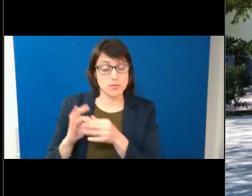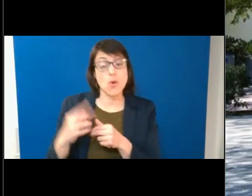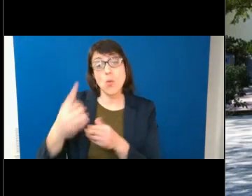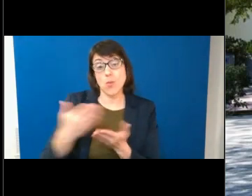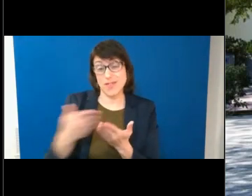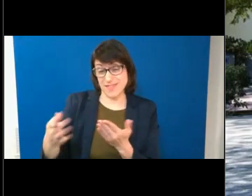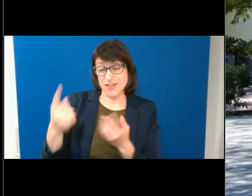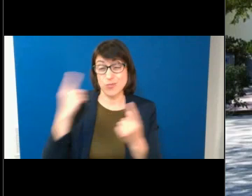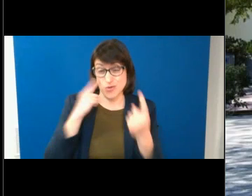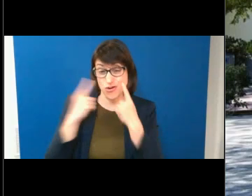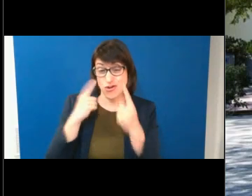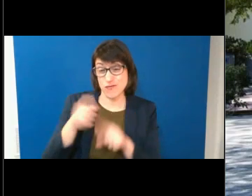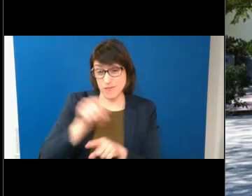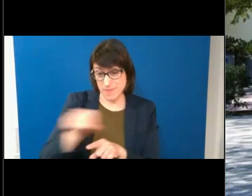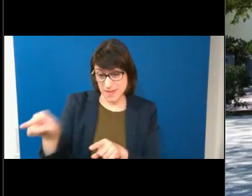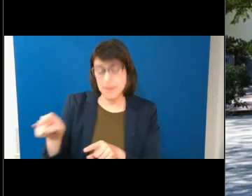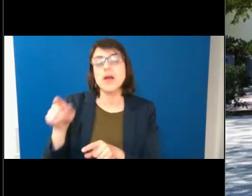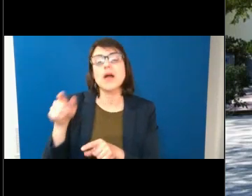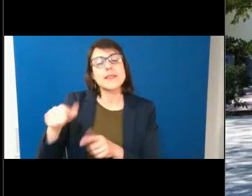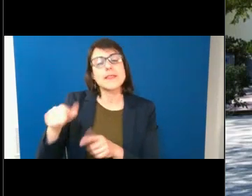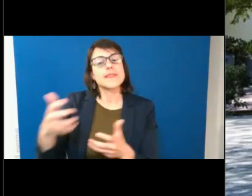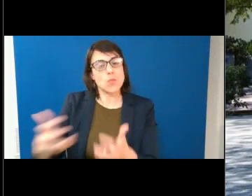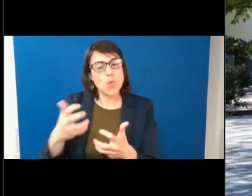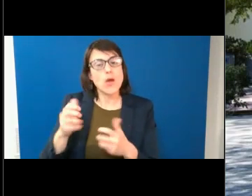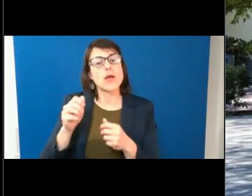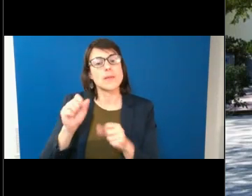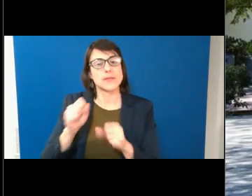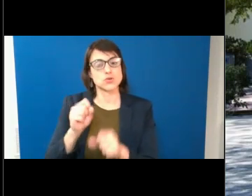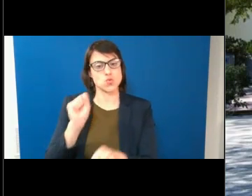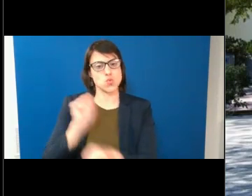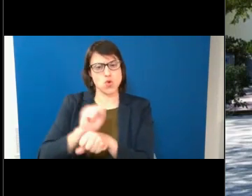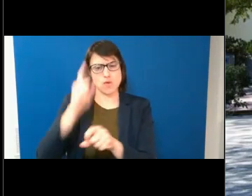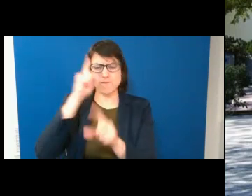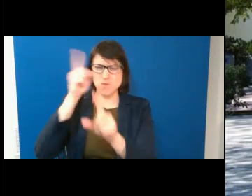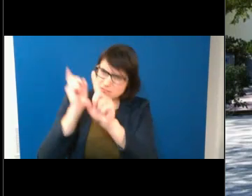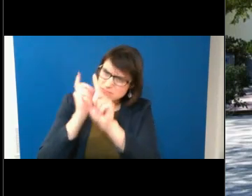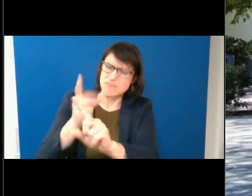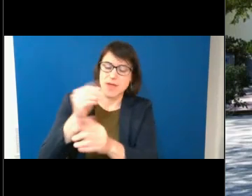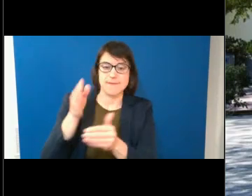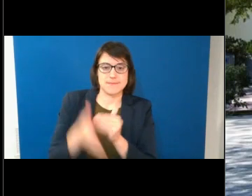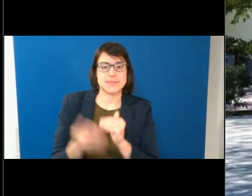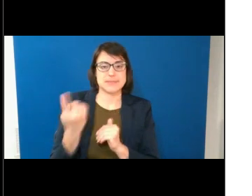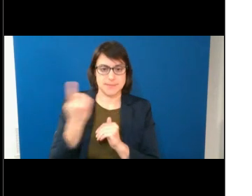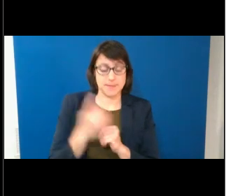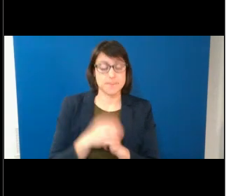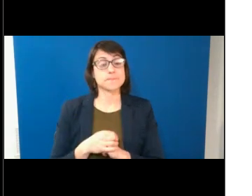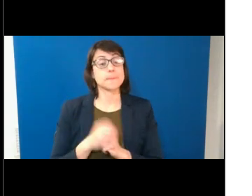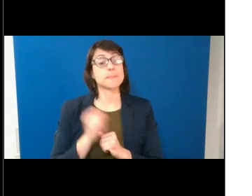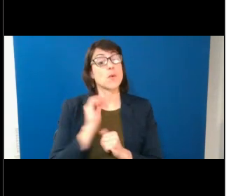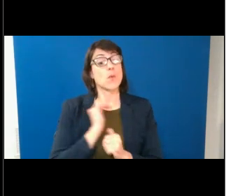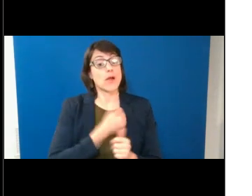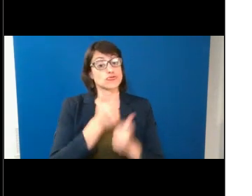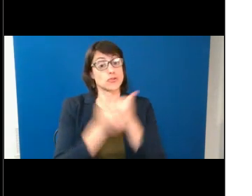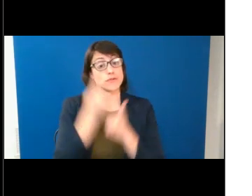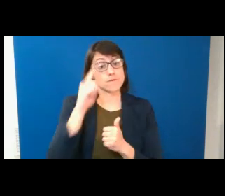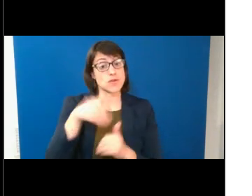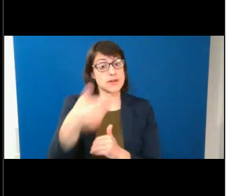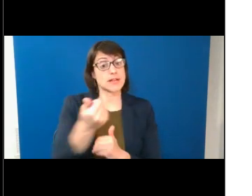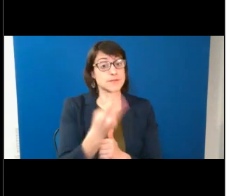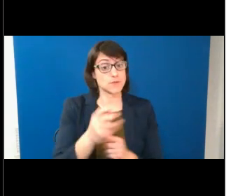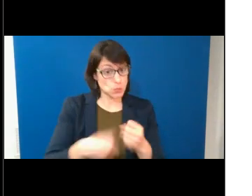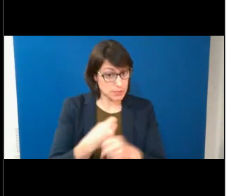towards and complete something. So next slide. The structure that we have come up with for the next few years addresses a lot of these